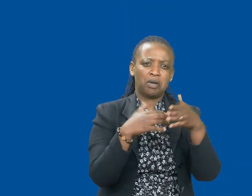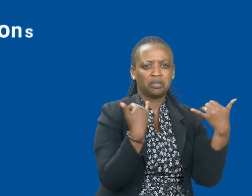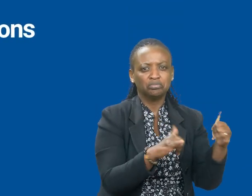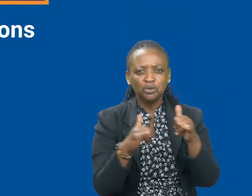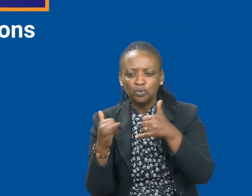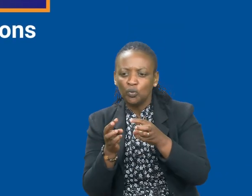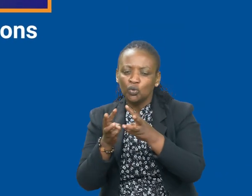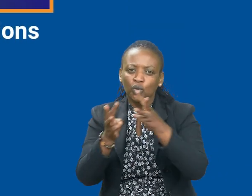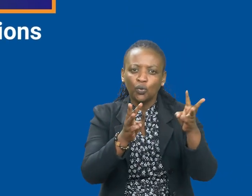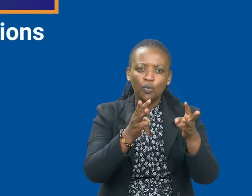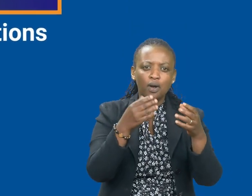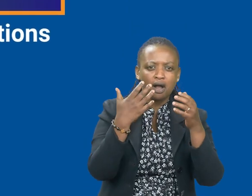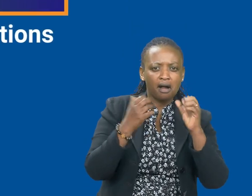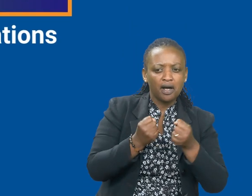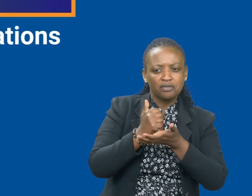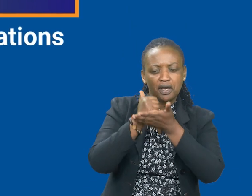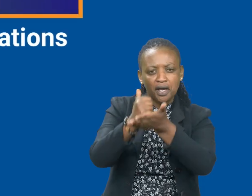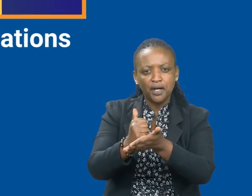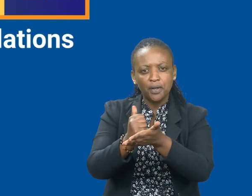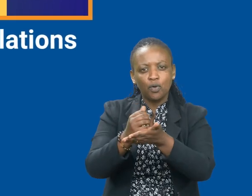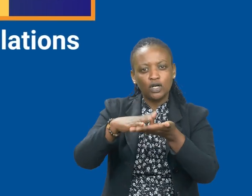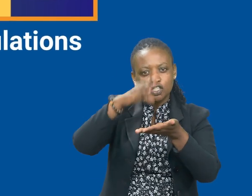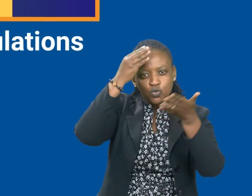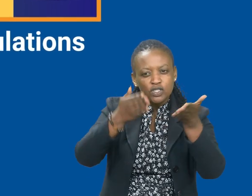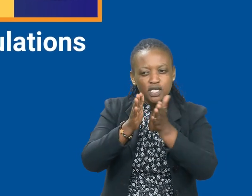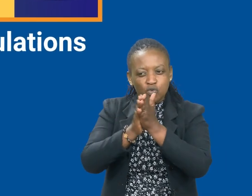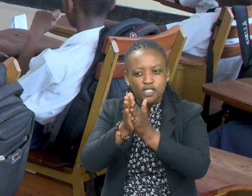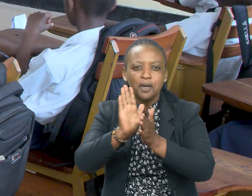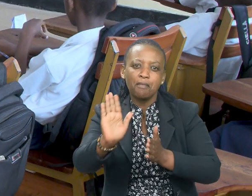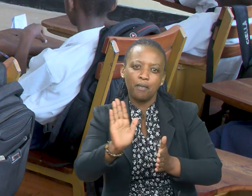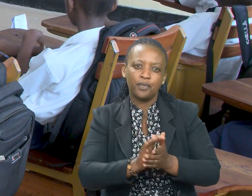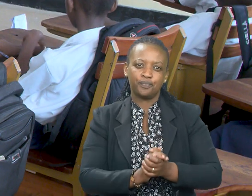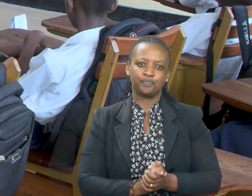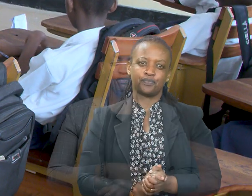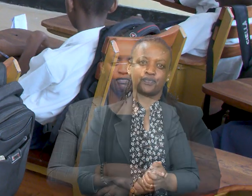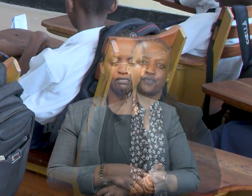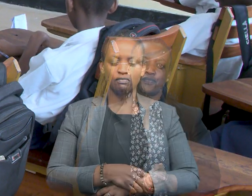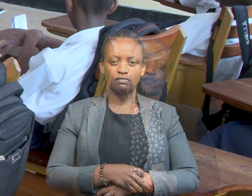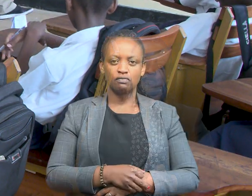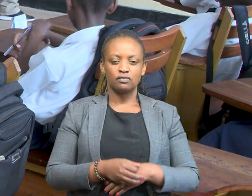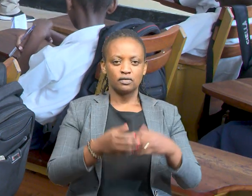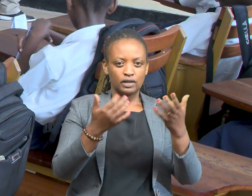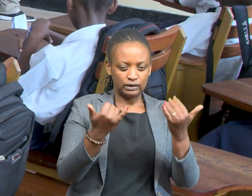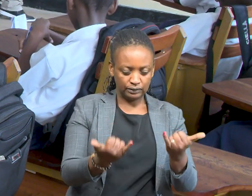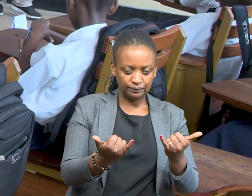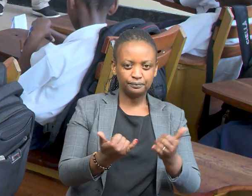or simulations to help maintain students' interest. Therefore,